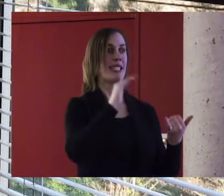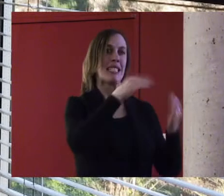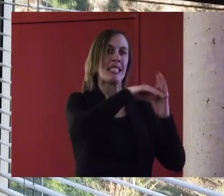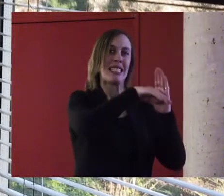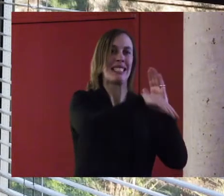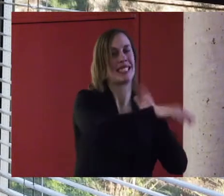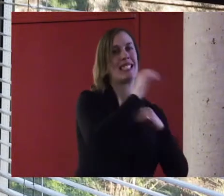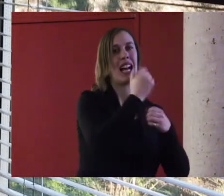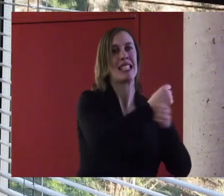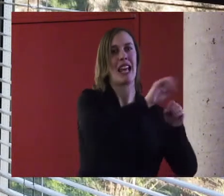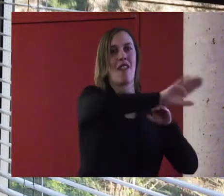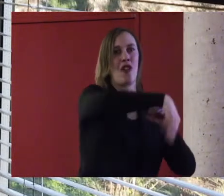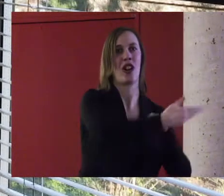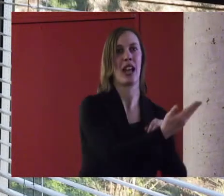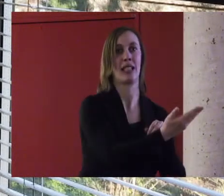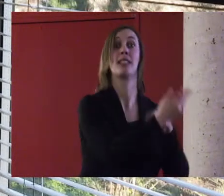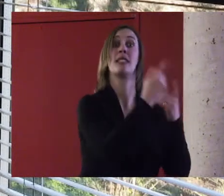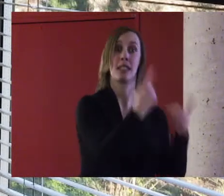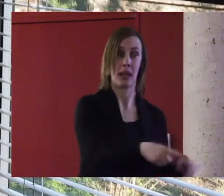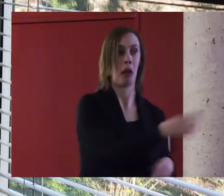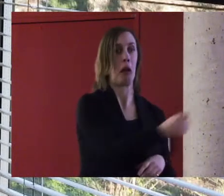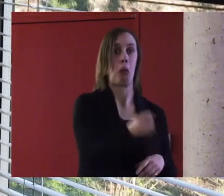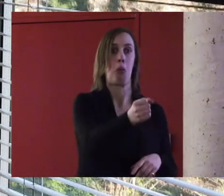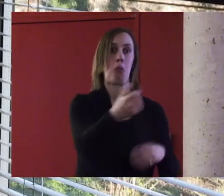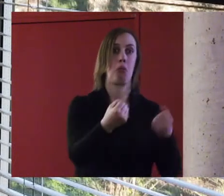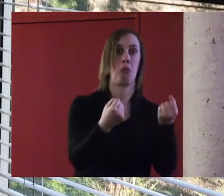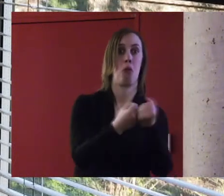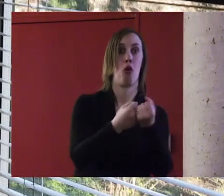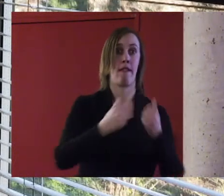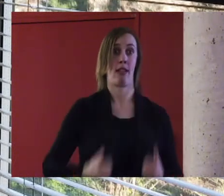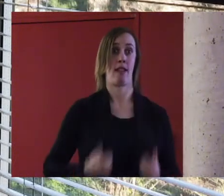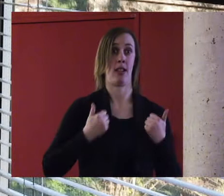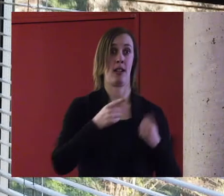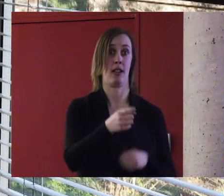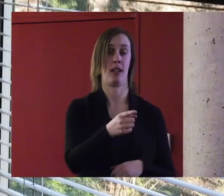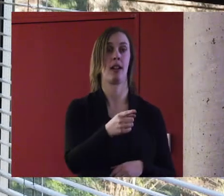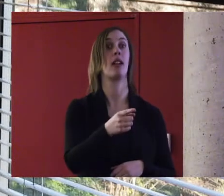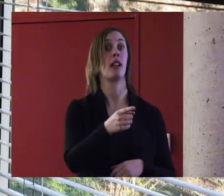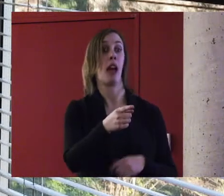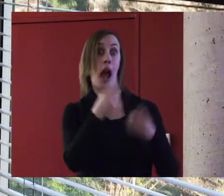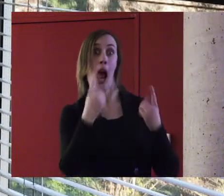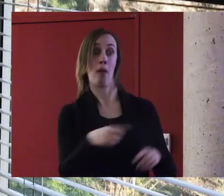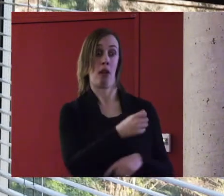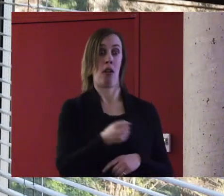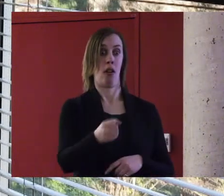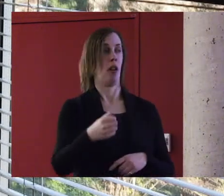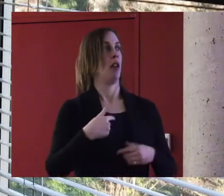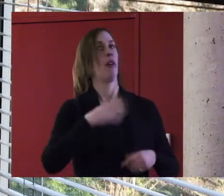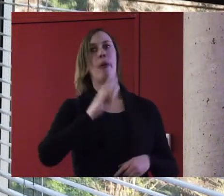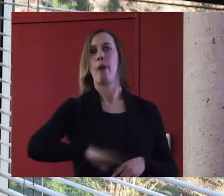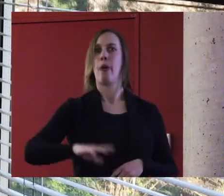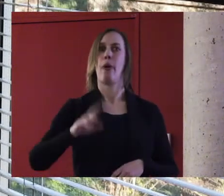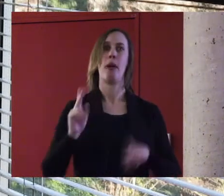period, she ended up in so-called supportive living. At first she was relieved with the extensive physical care she